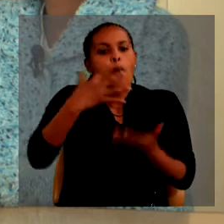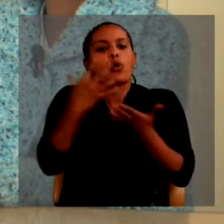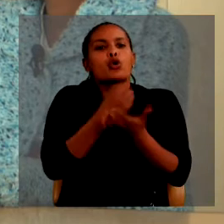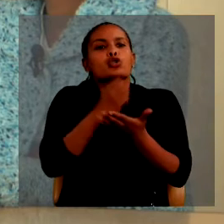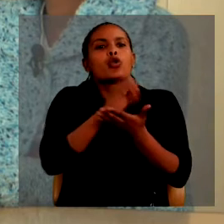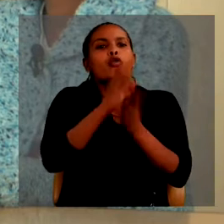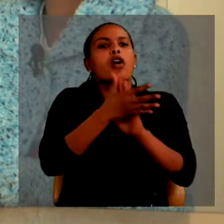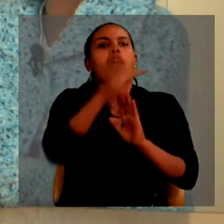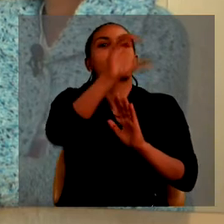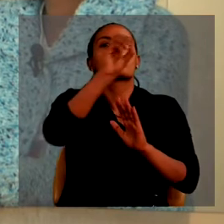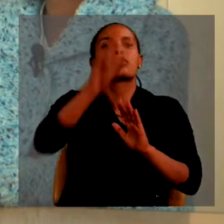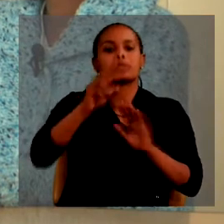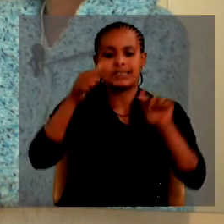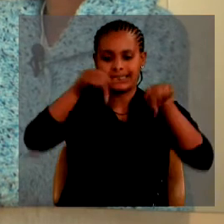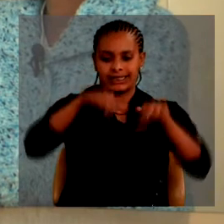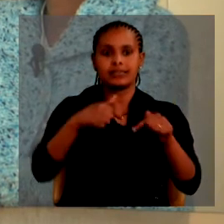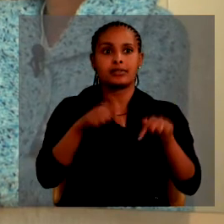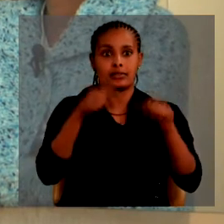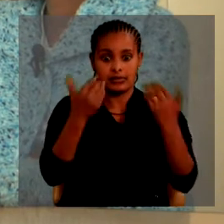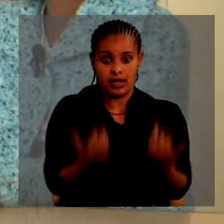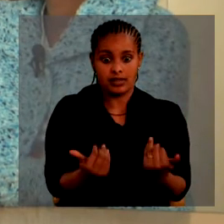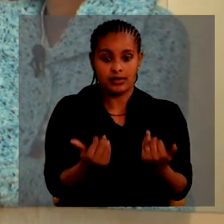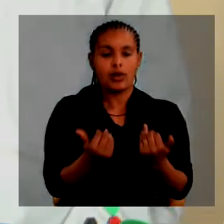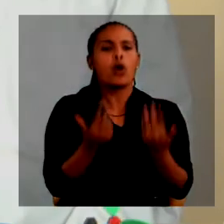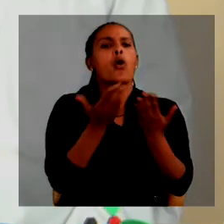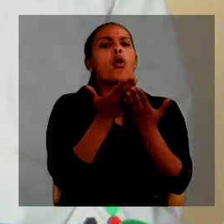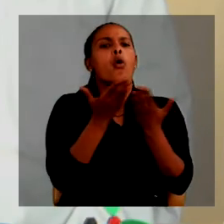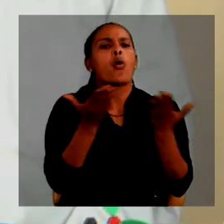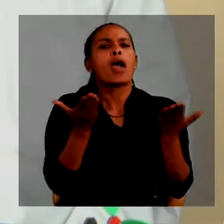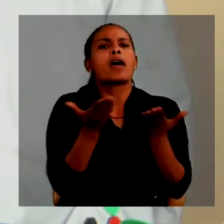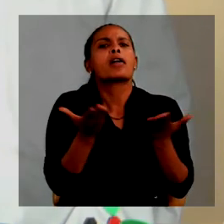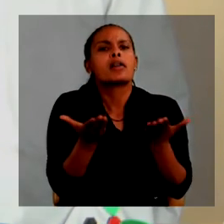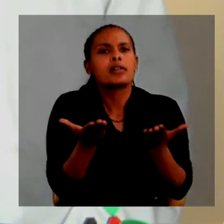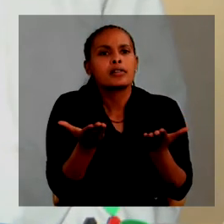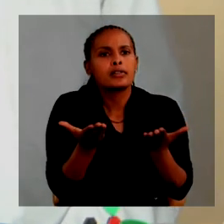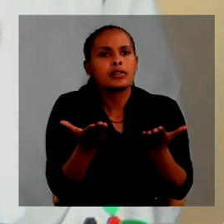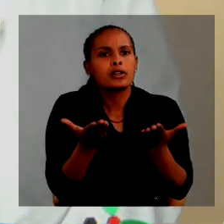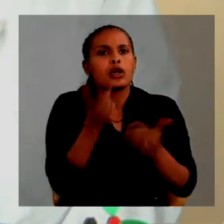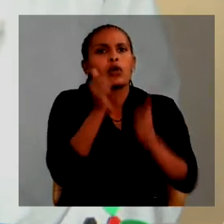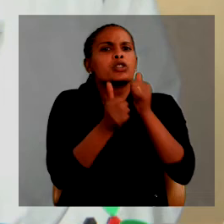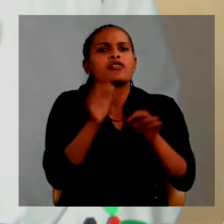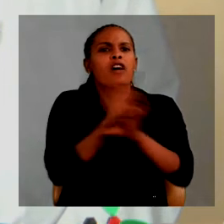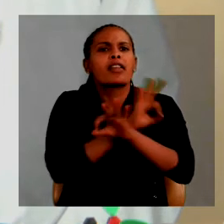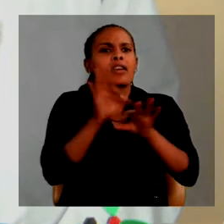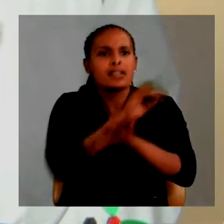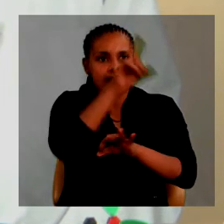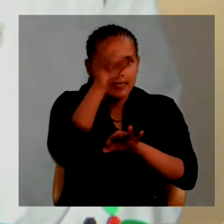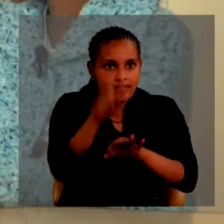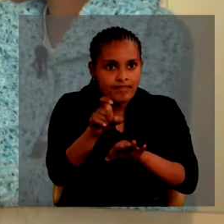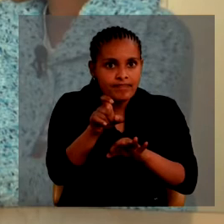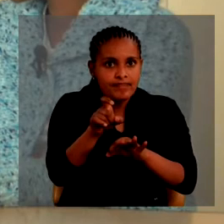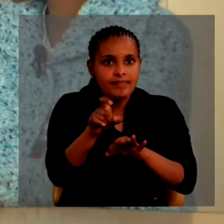producer of carbon dioxide these days. Where? Which factories?